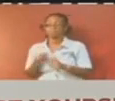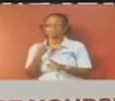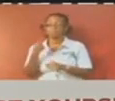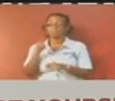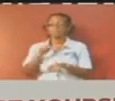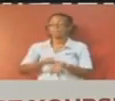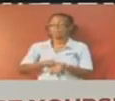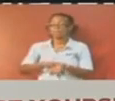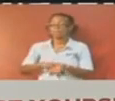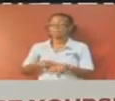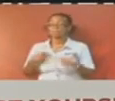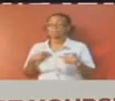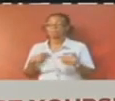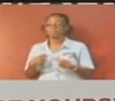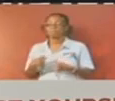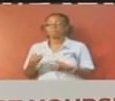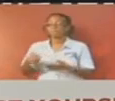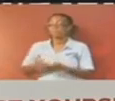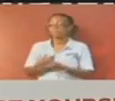that is par for the course.